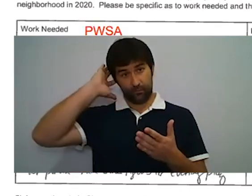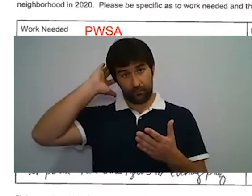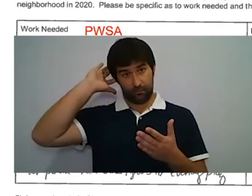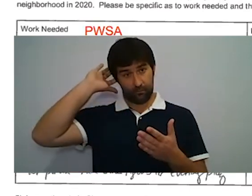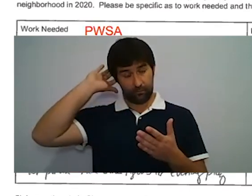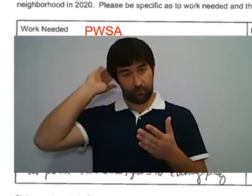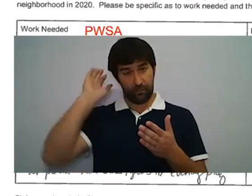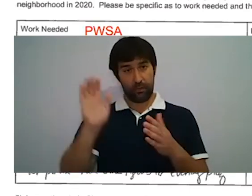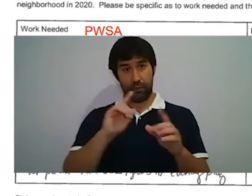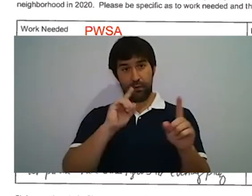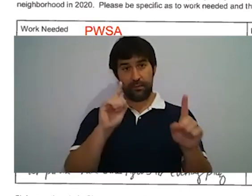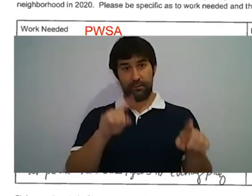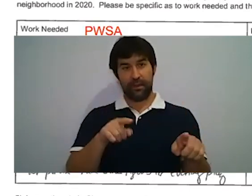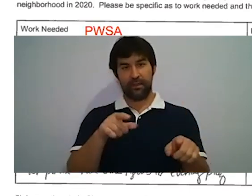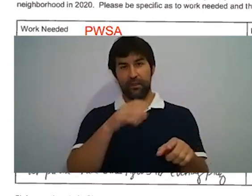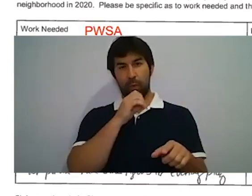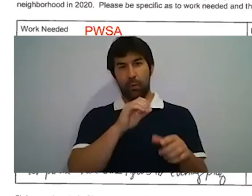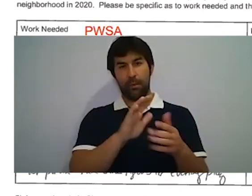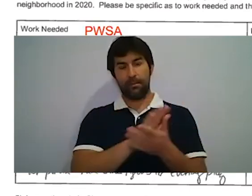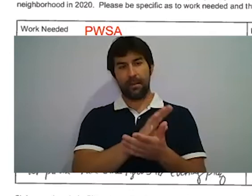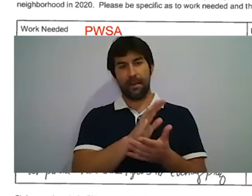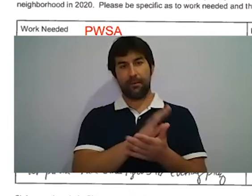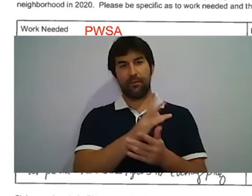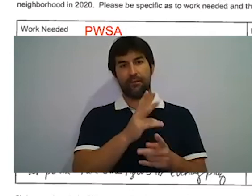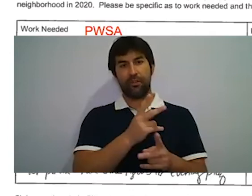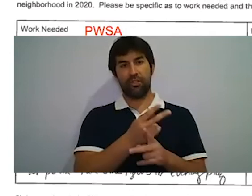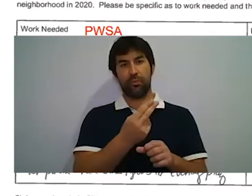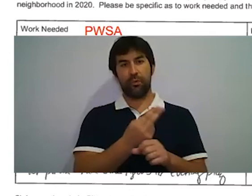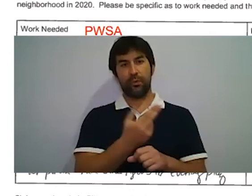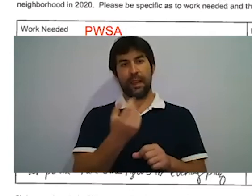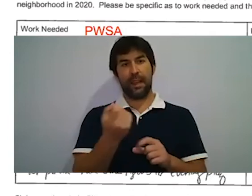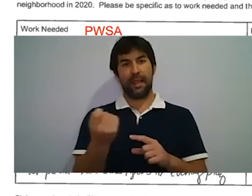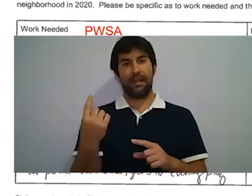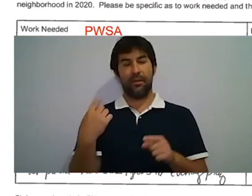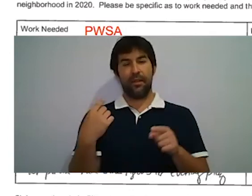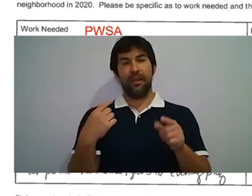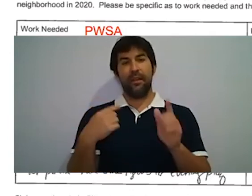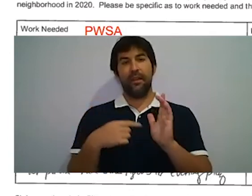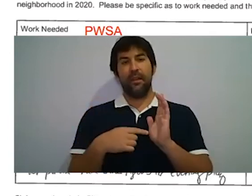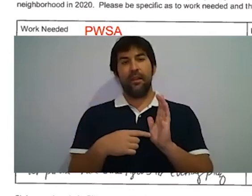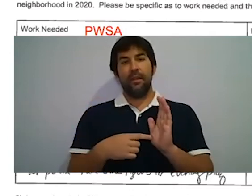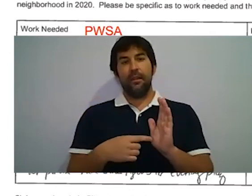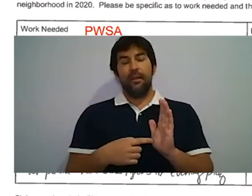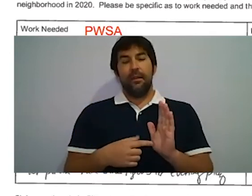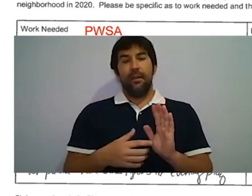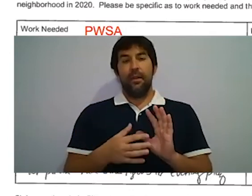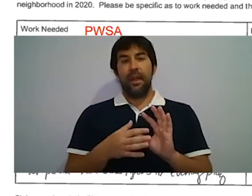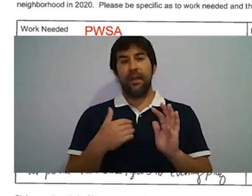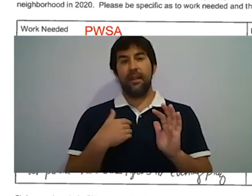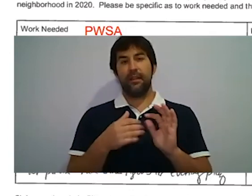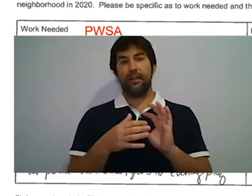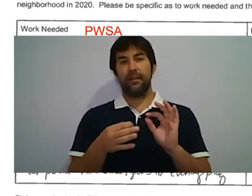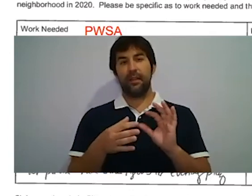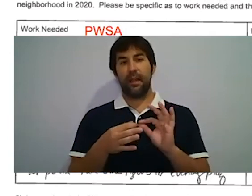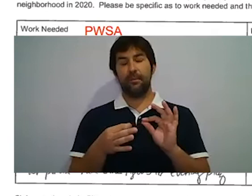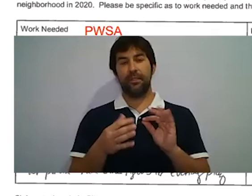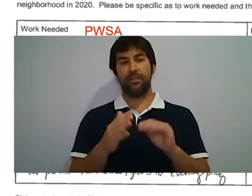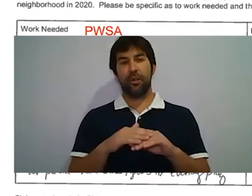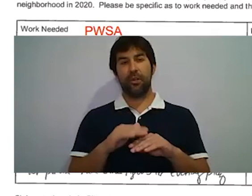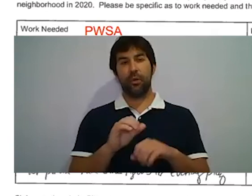it's a consideration. In that instance, it is the lowest consideration that we would look at. In other slides that you